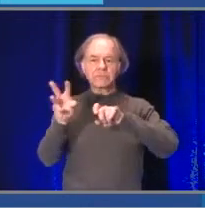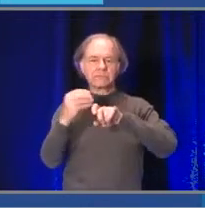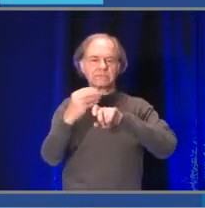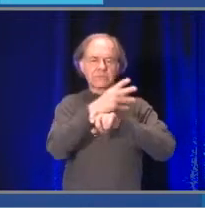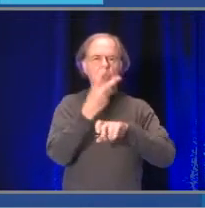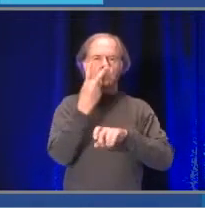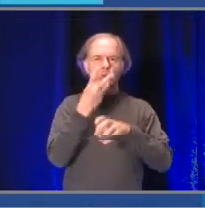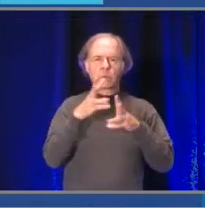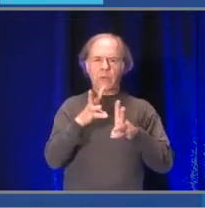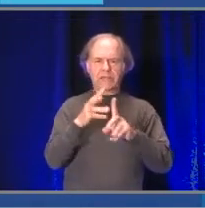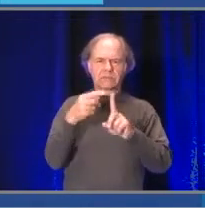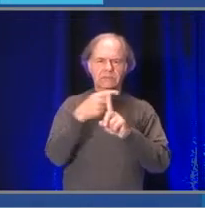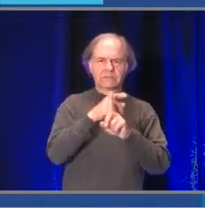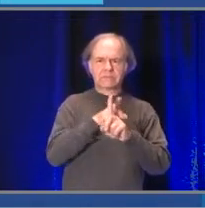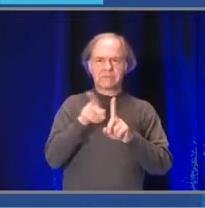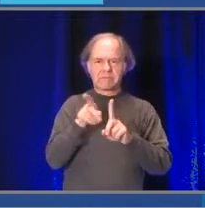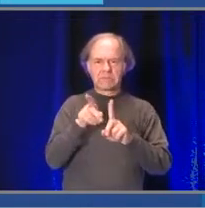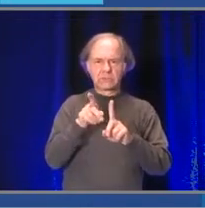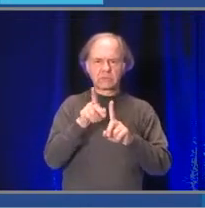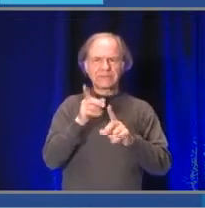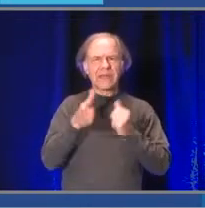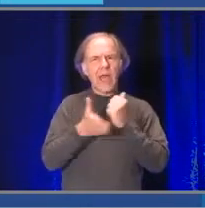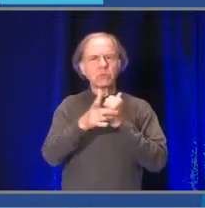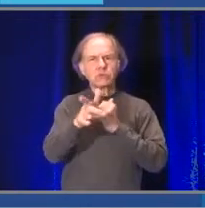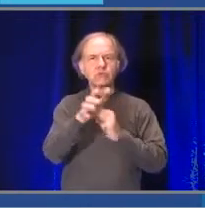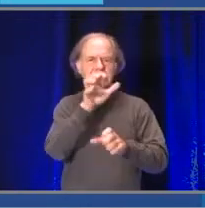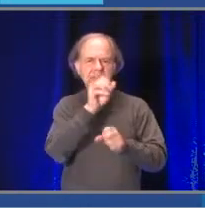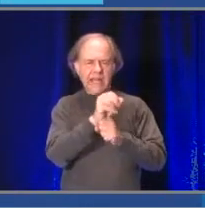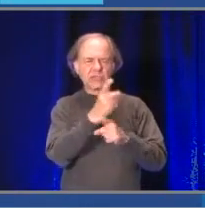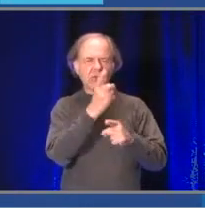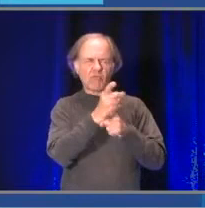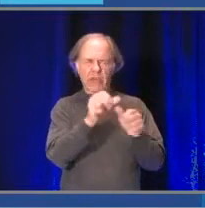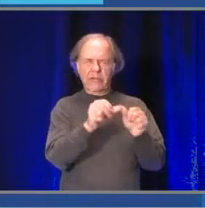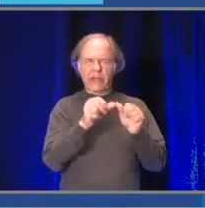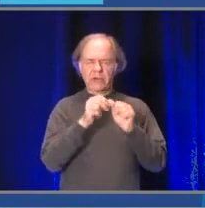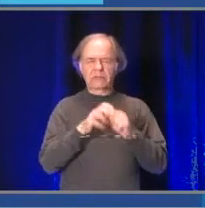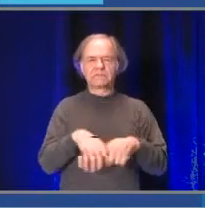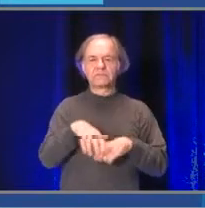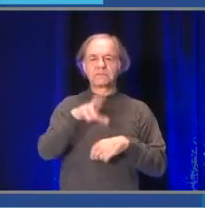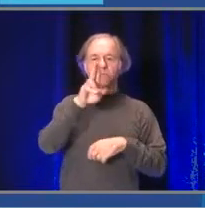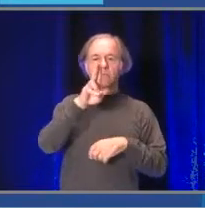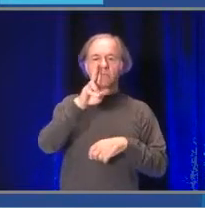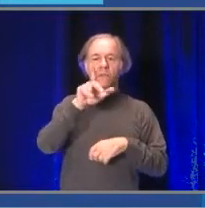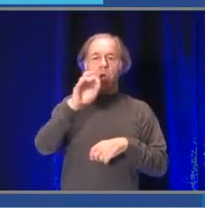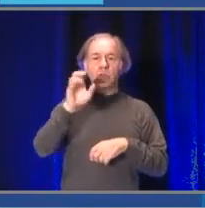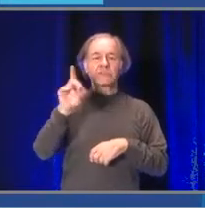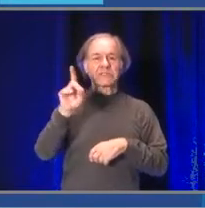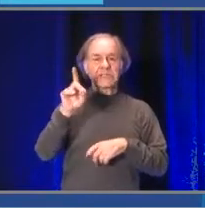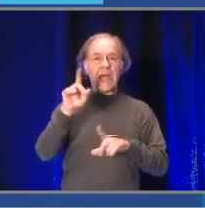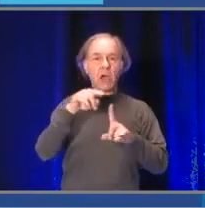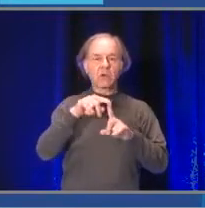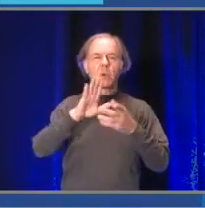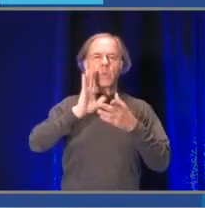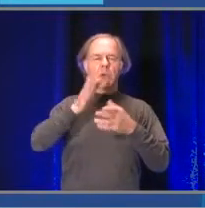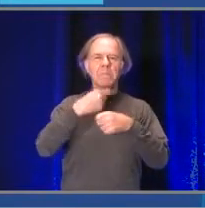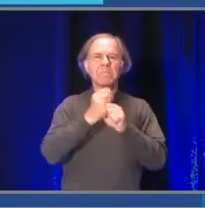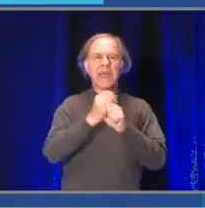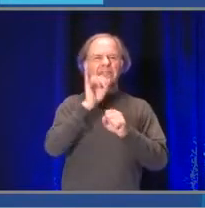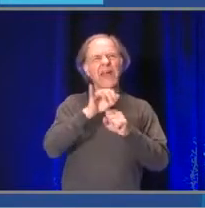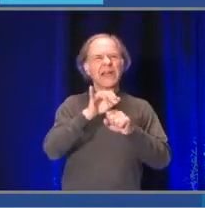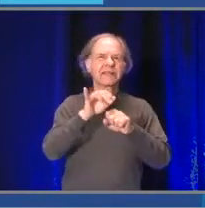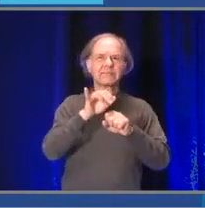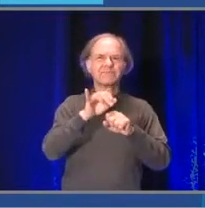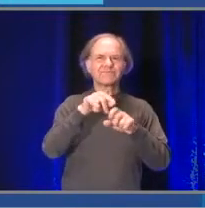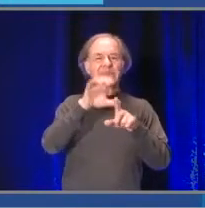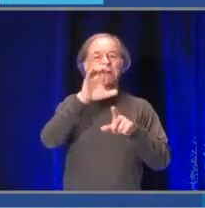make sure you're getting the right area to treat. Ultrasound heats tissue specifically, almost a